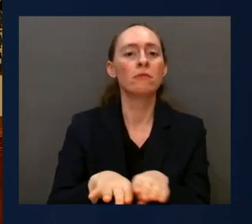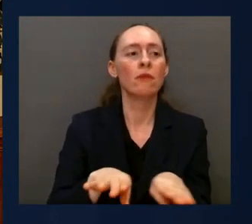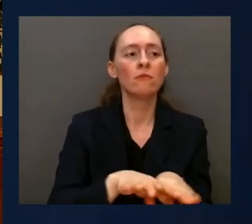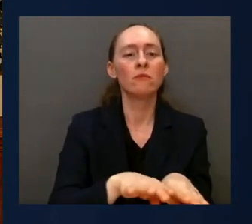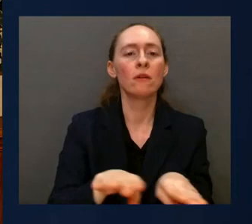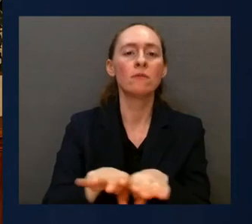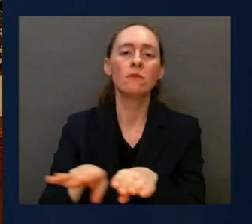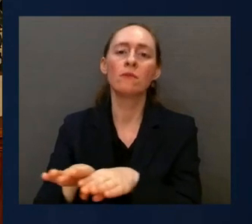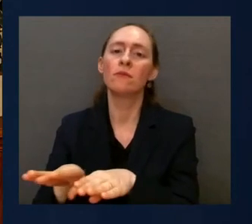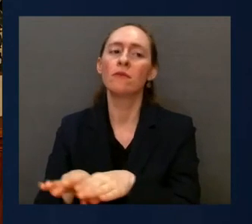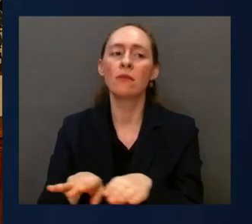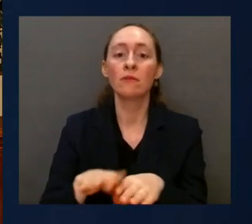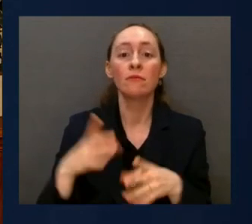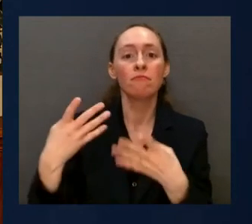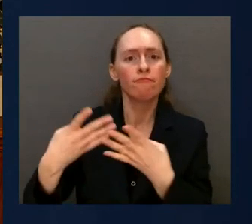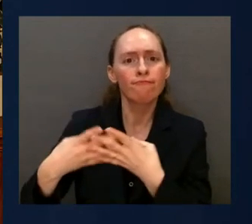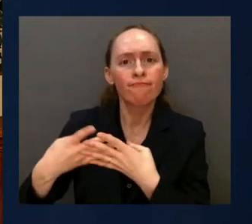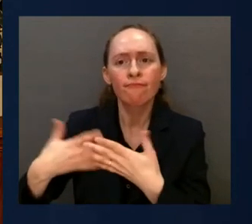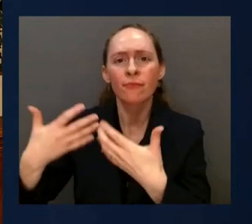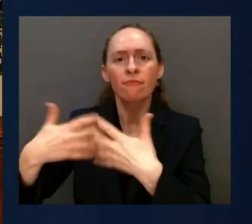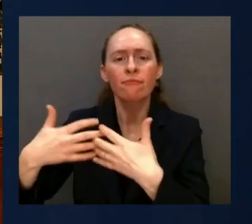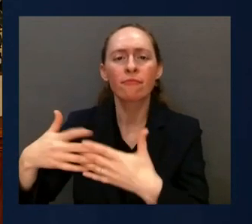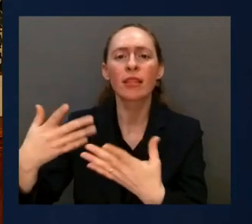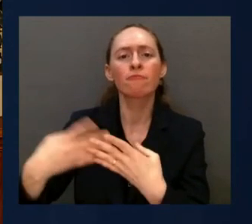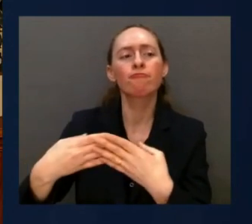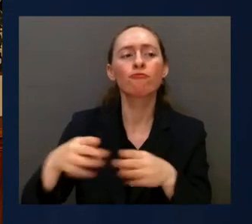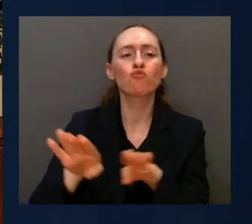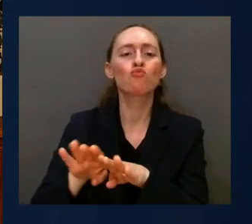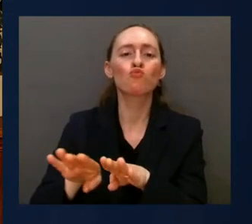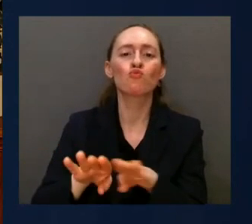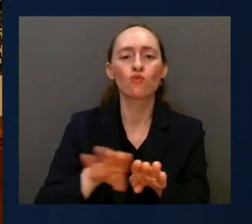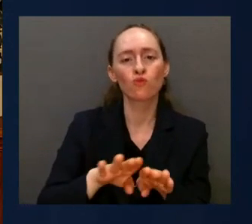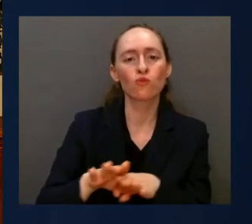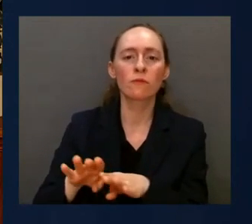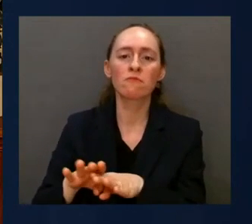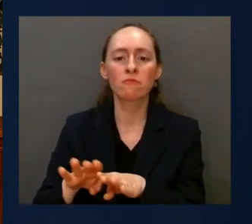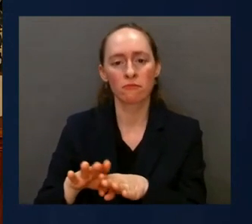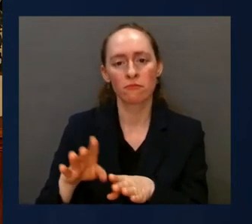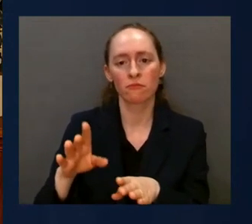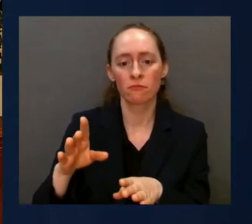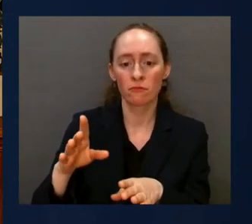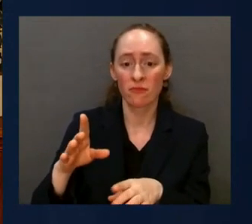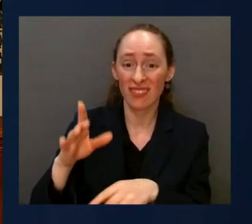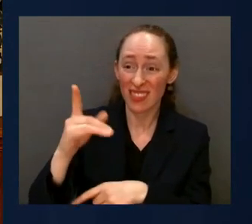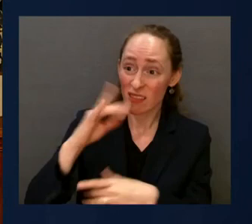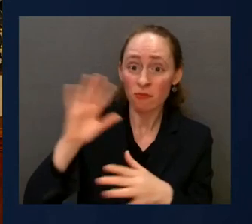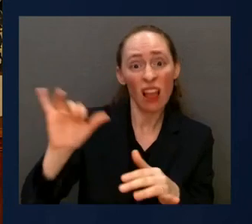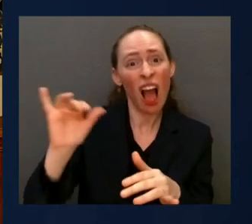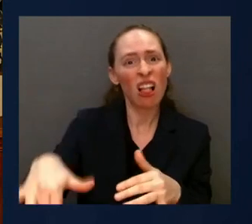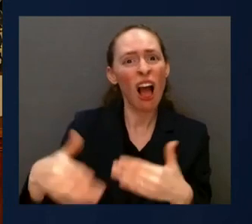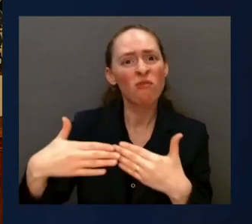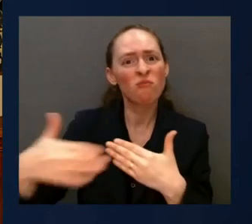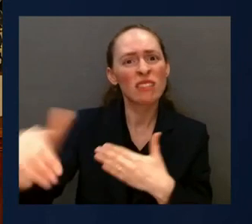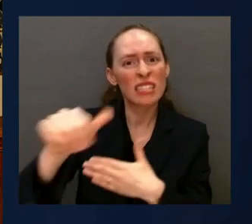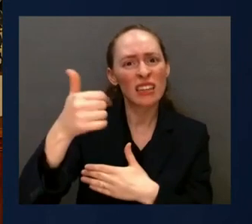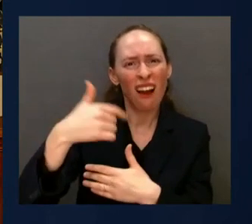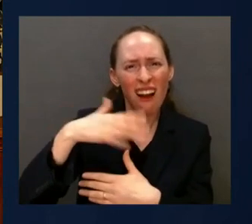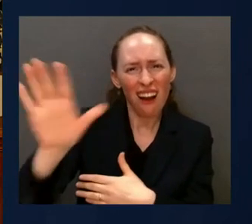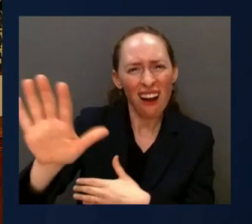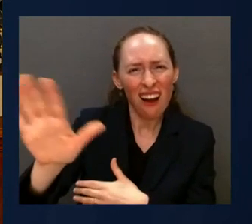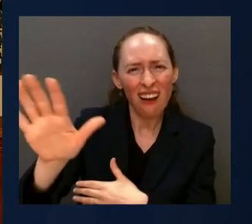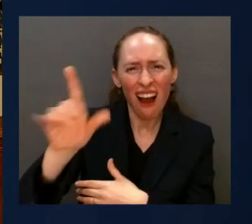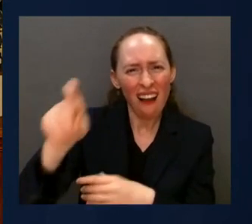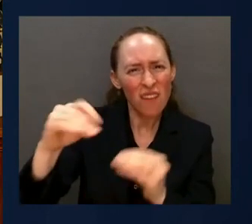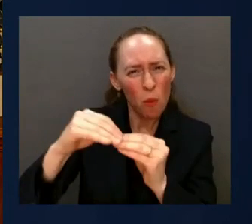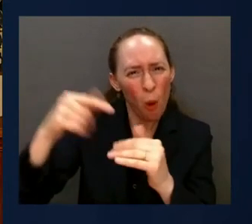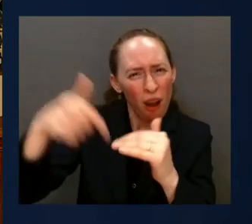need oil for at least another decade, and that's going to exceed and beyond that. We're going to